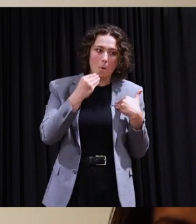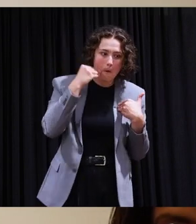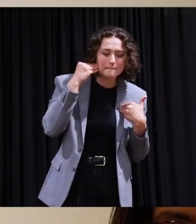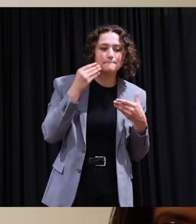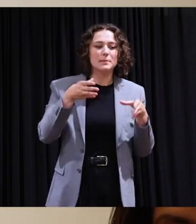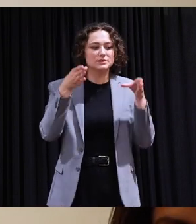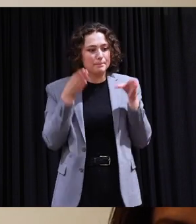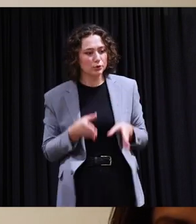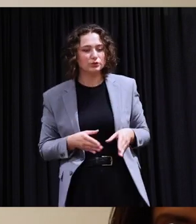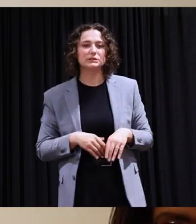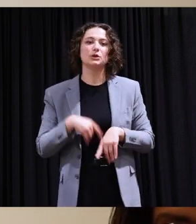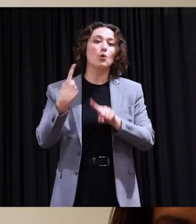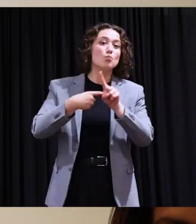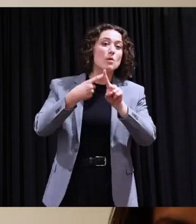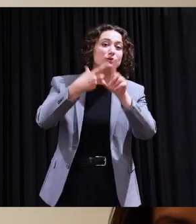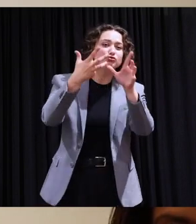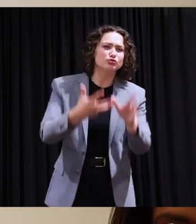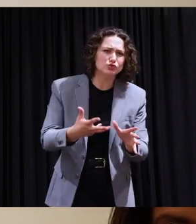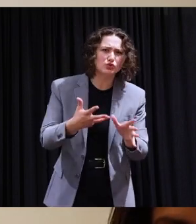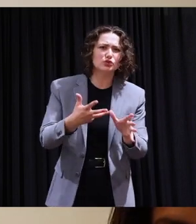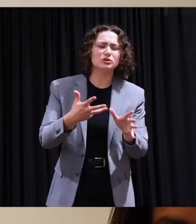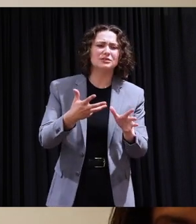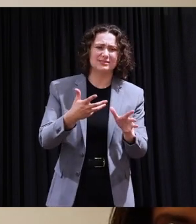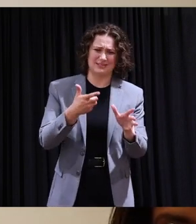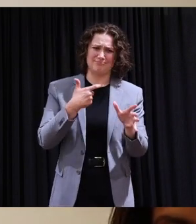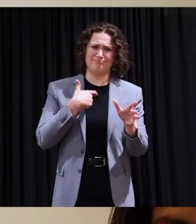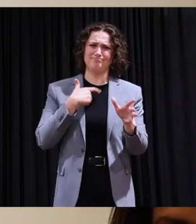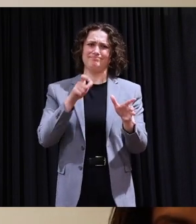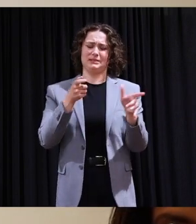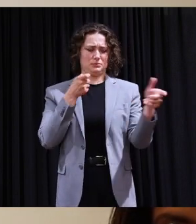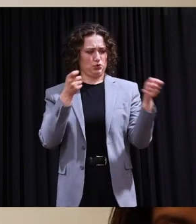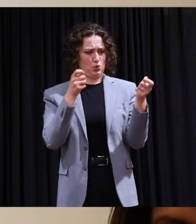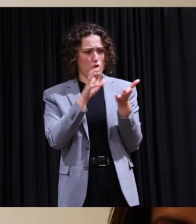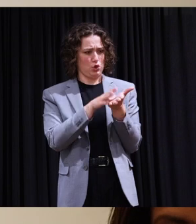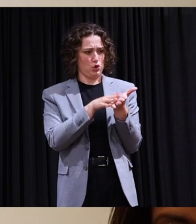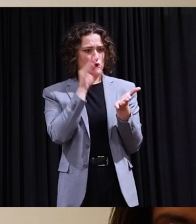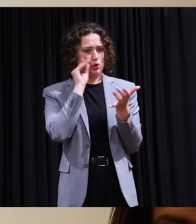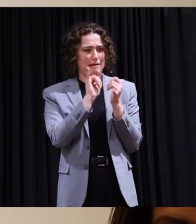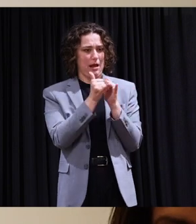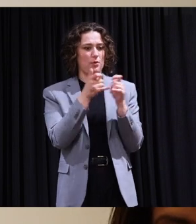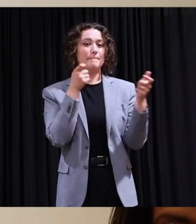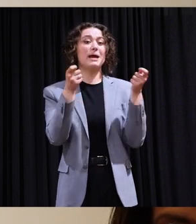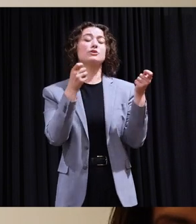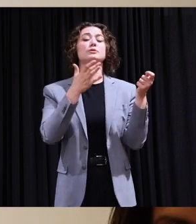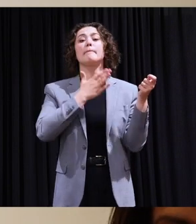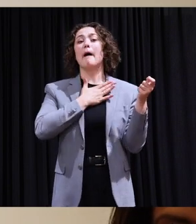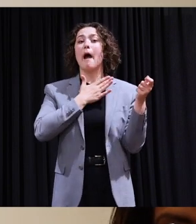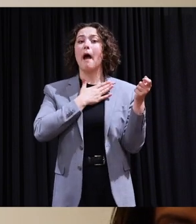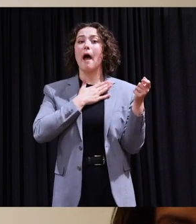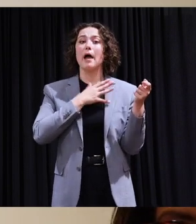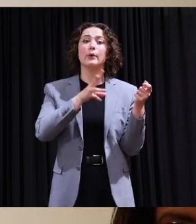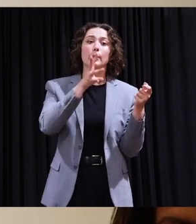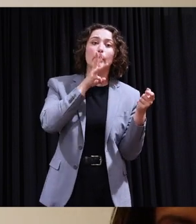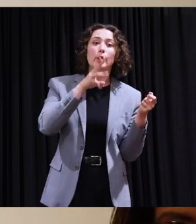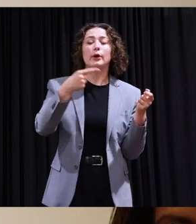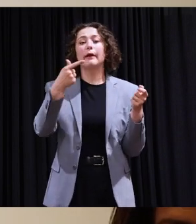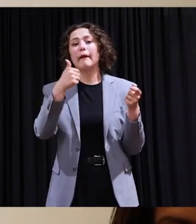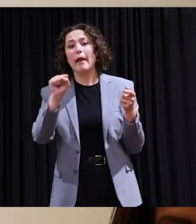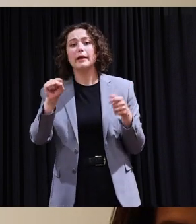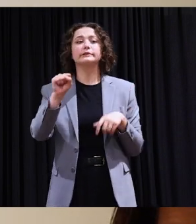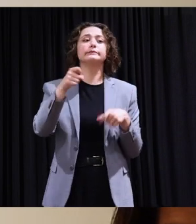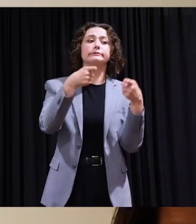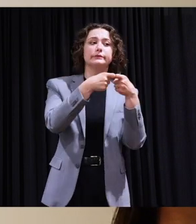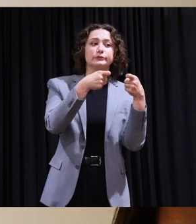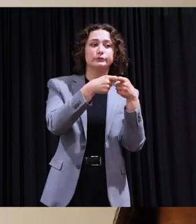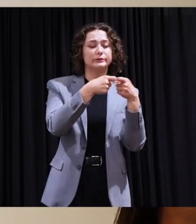a renter, to be in control of being able to learn how to manage my utility consumption, putting in smart meters, being able to have